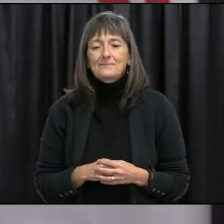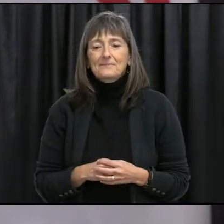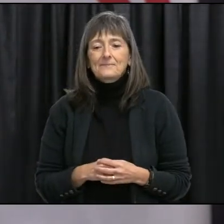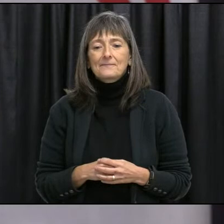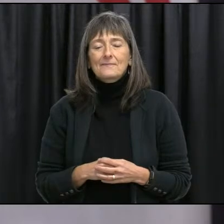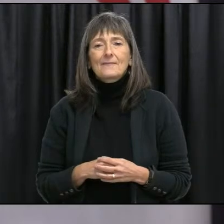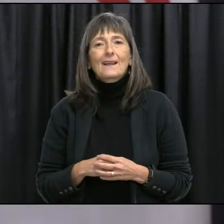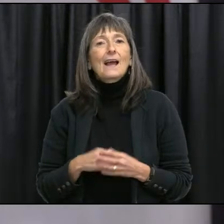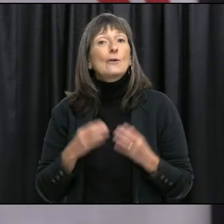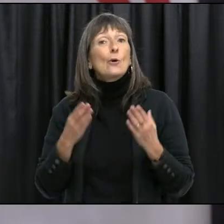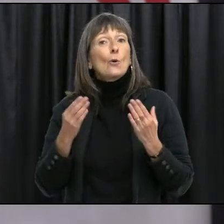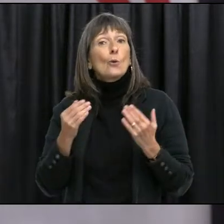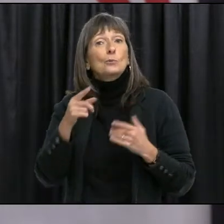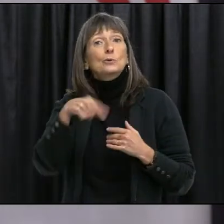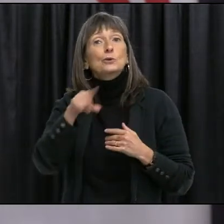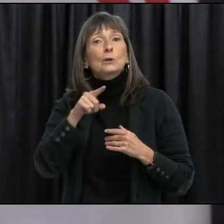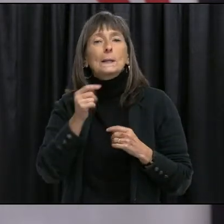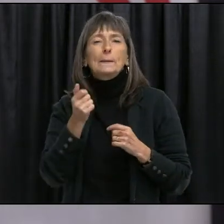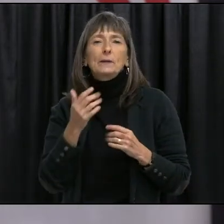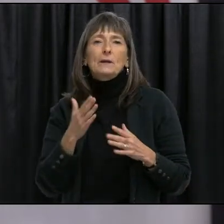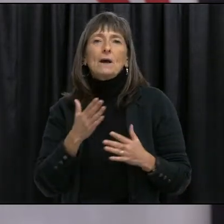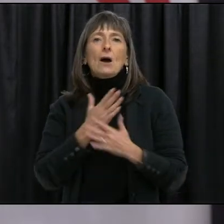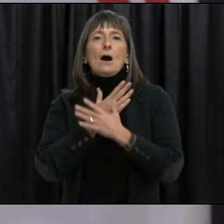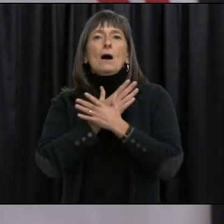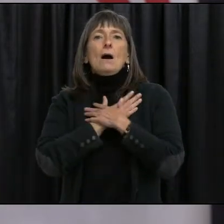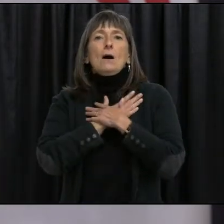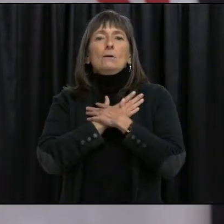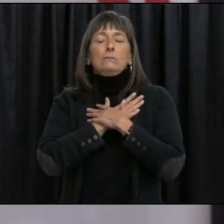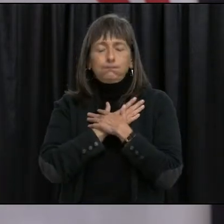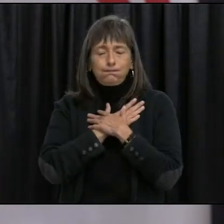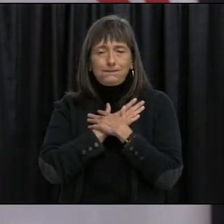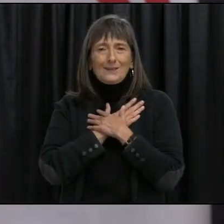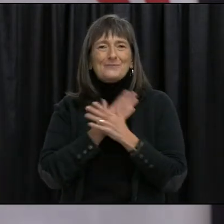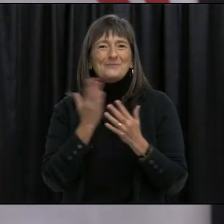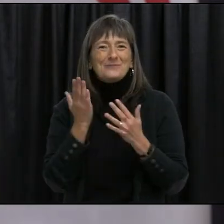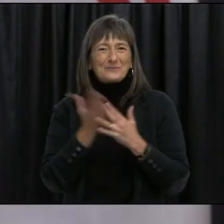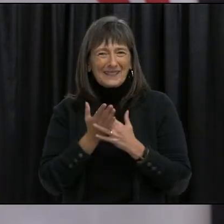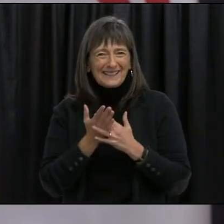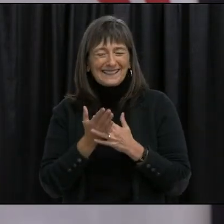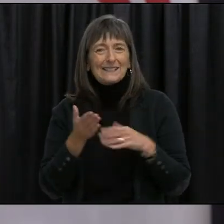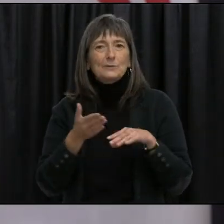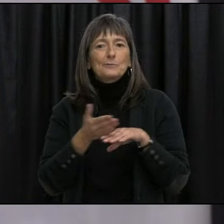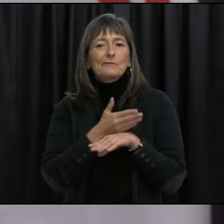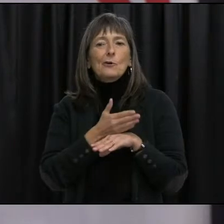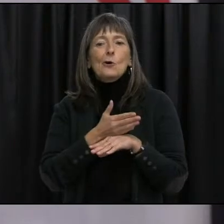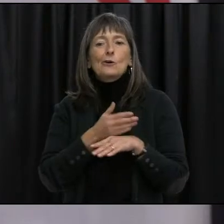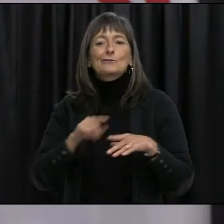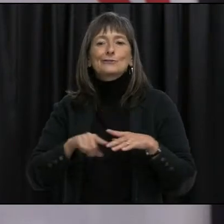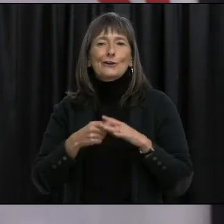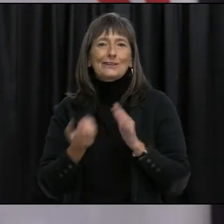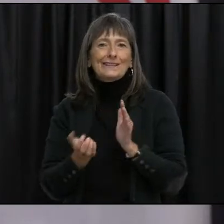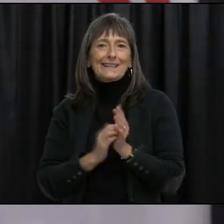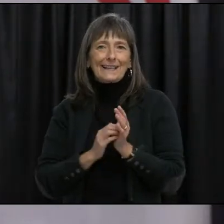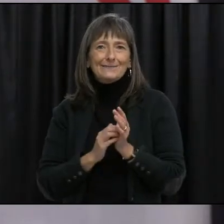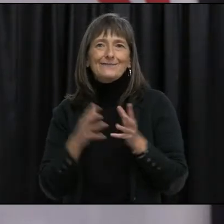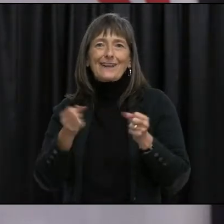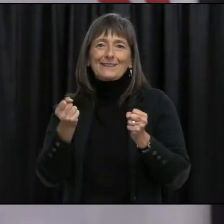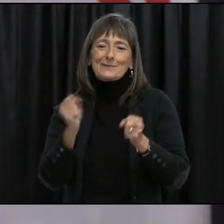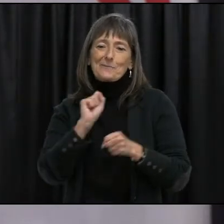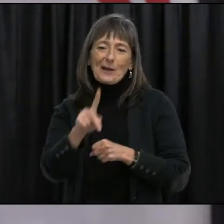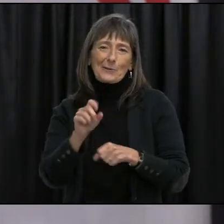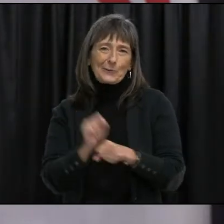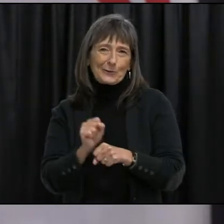hope everyone does get a little bit of a break before the week resumes. It'll come fast